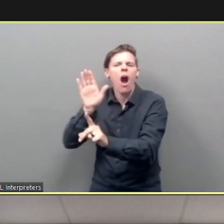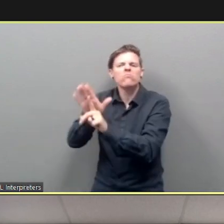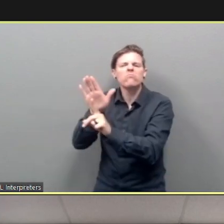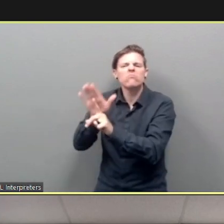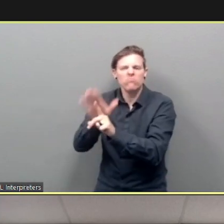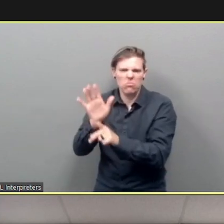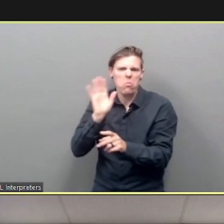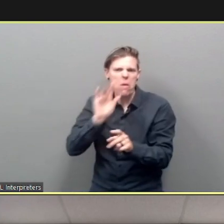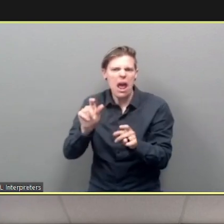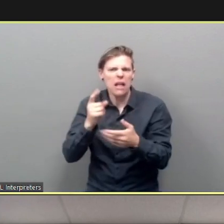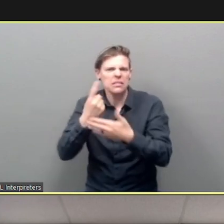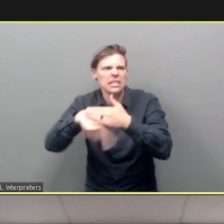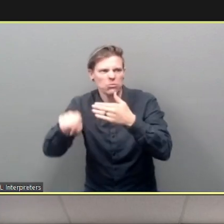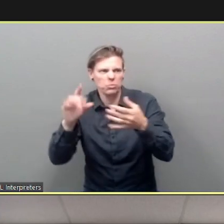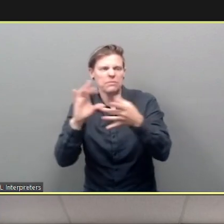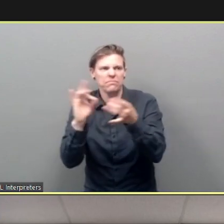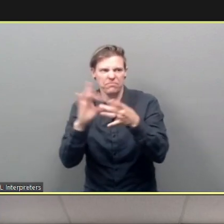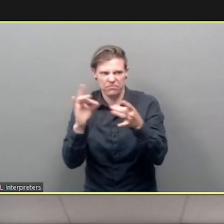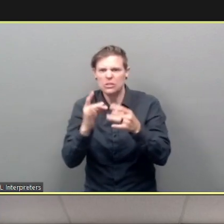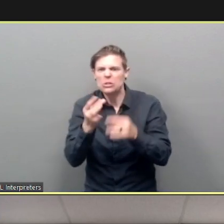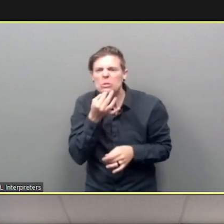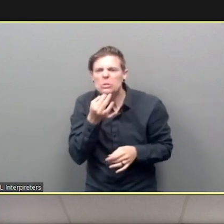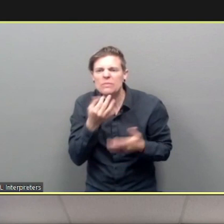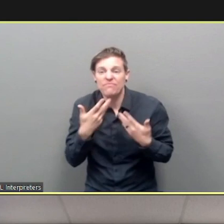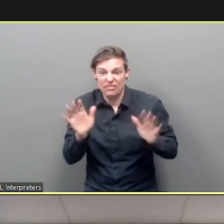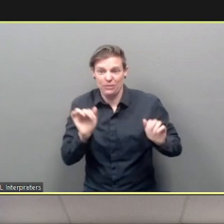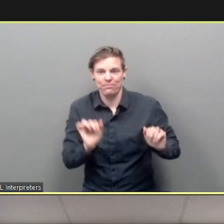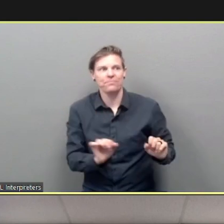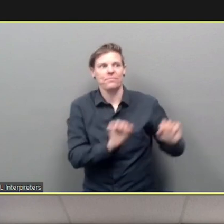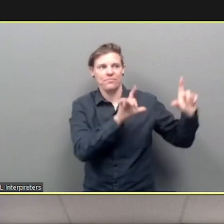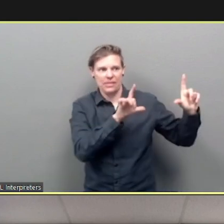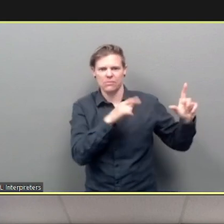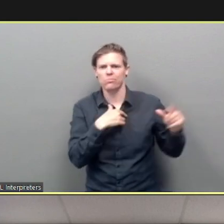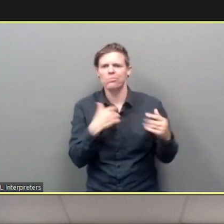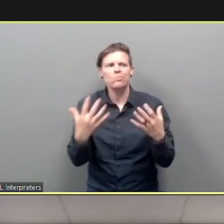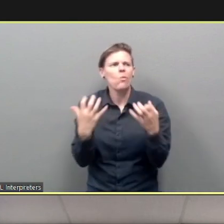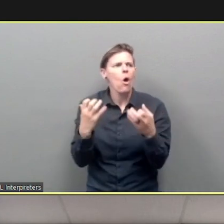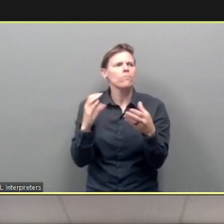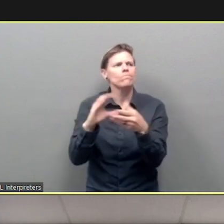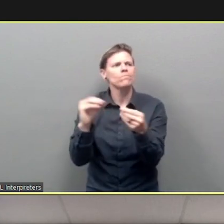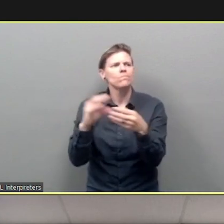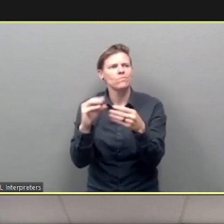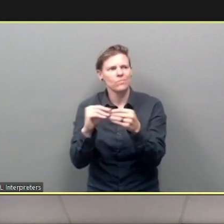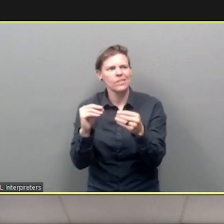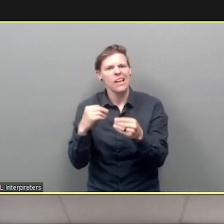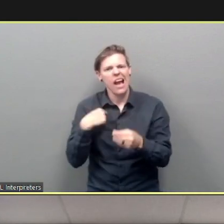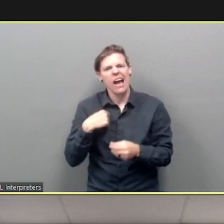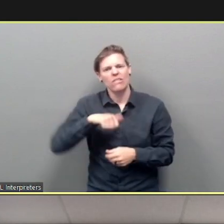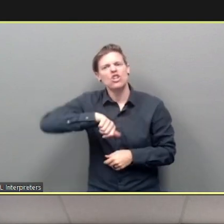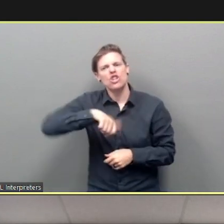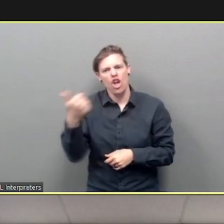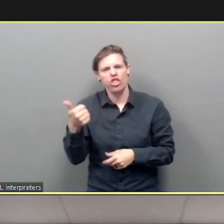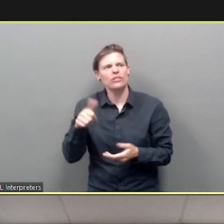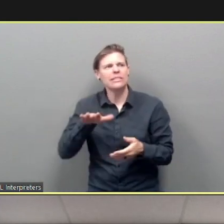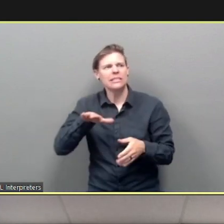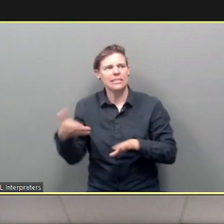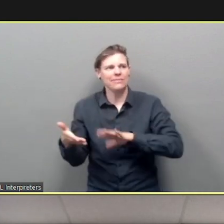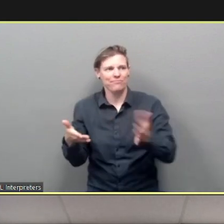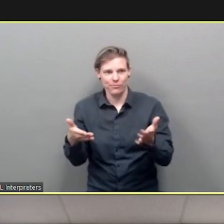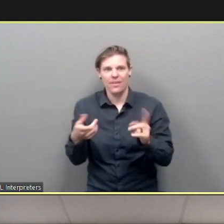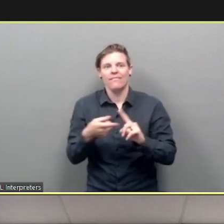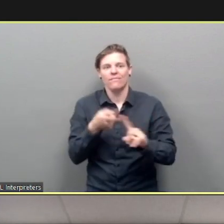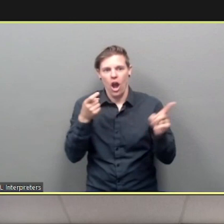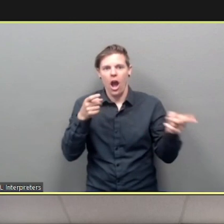the end. I did want to mention that we did have another death from ivermectin. You'll recall